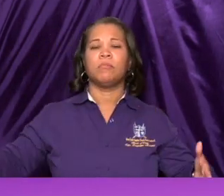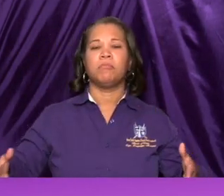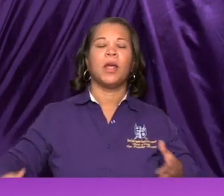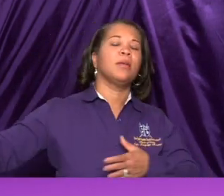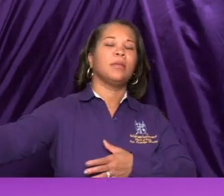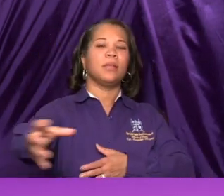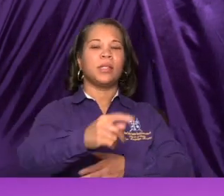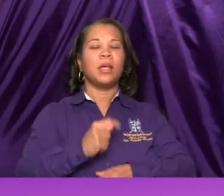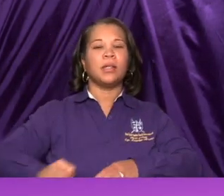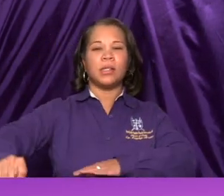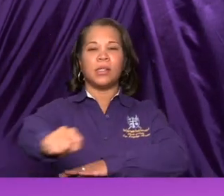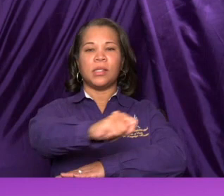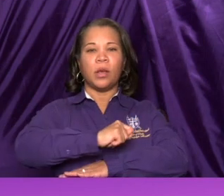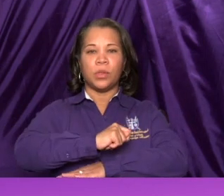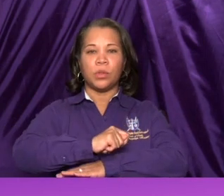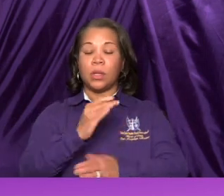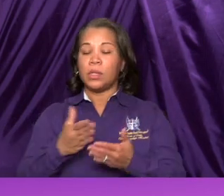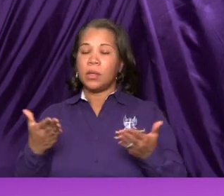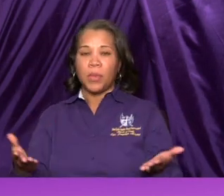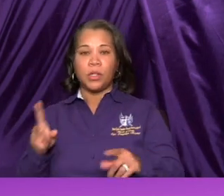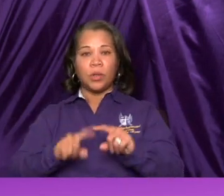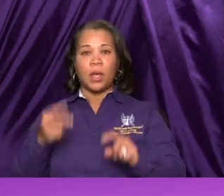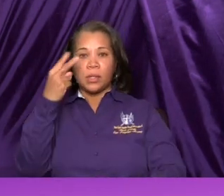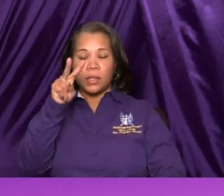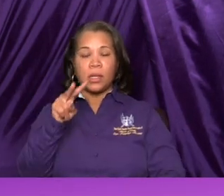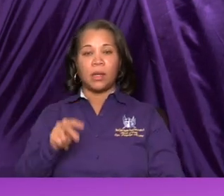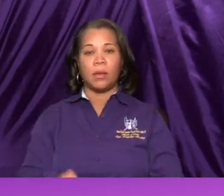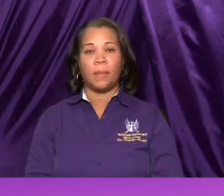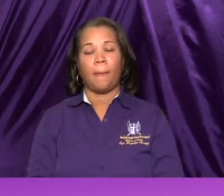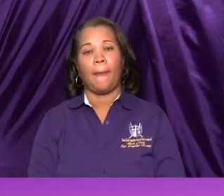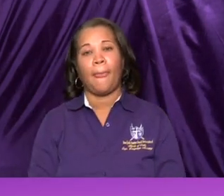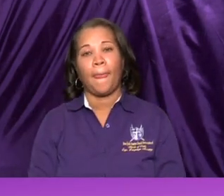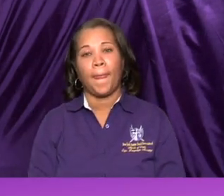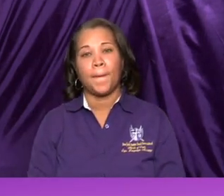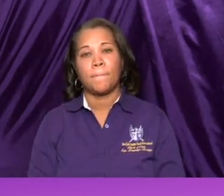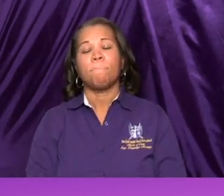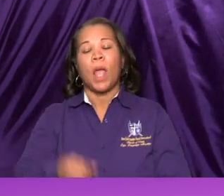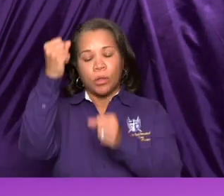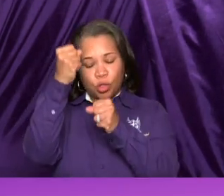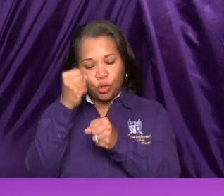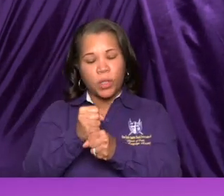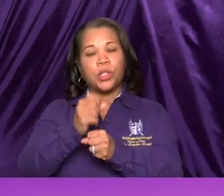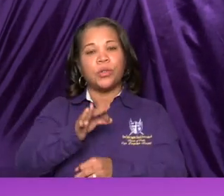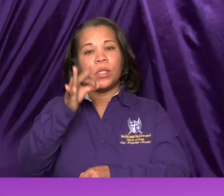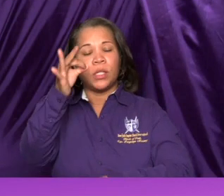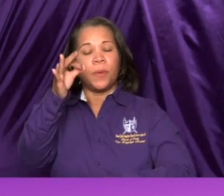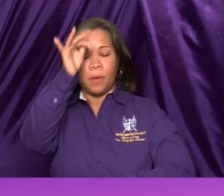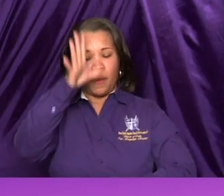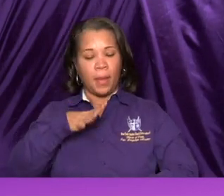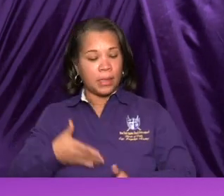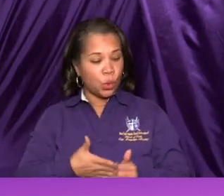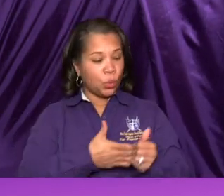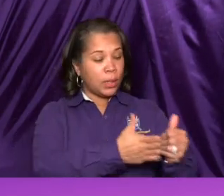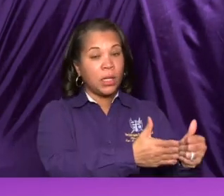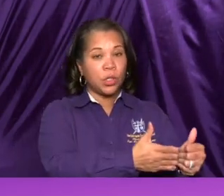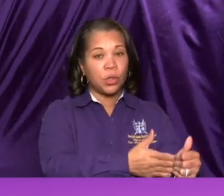So there are some territories that you can't see with your physical eye. So you got to trust your spirit man to lead you and guide you